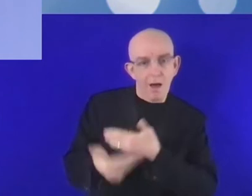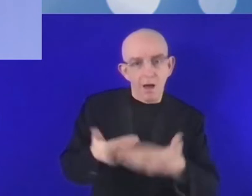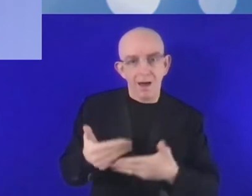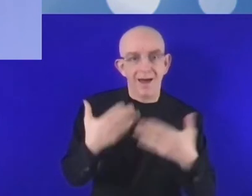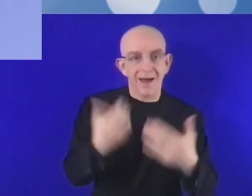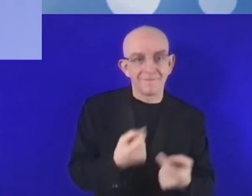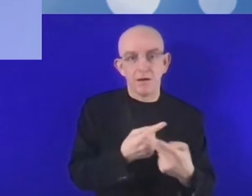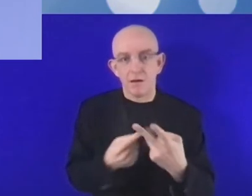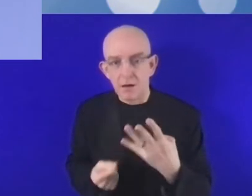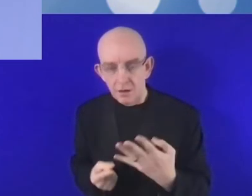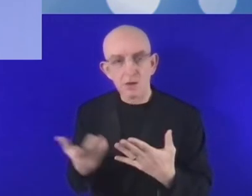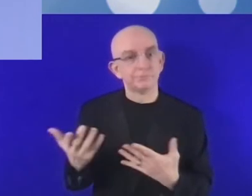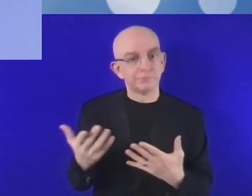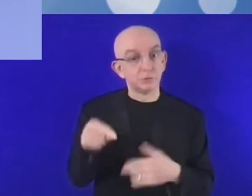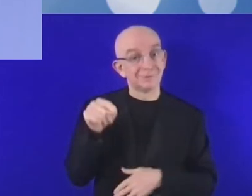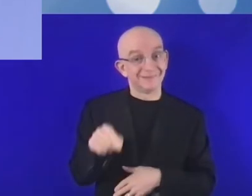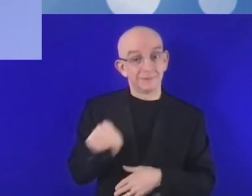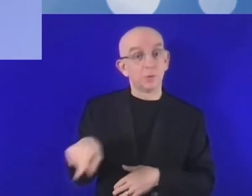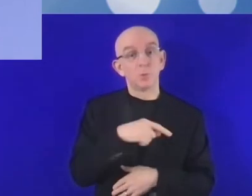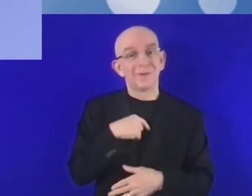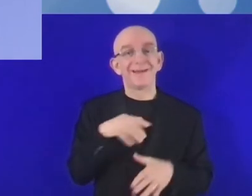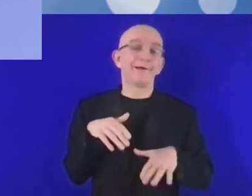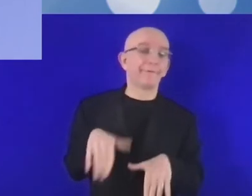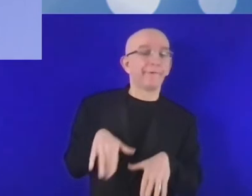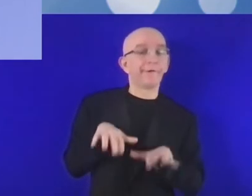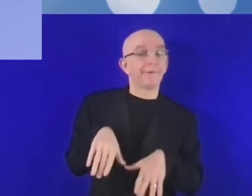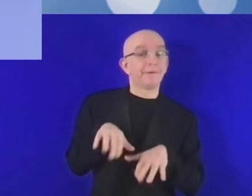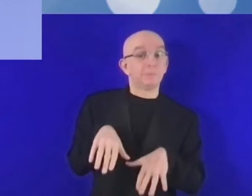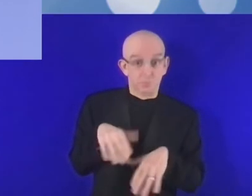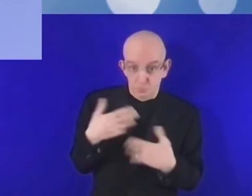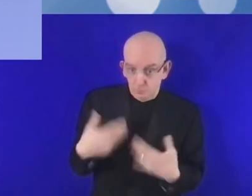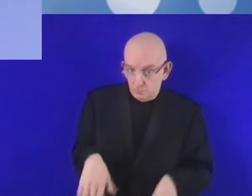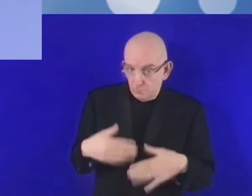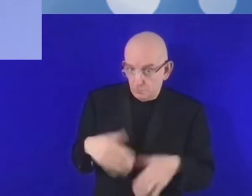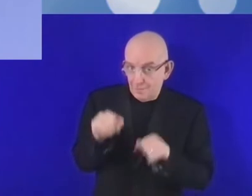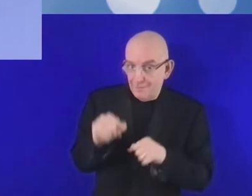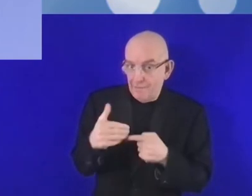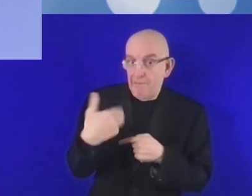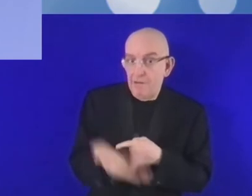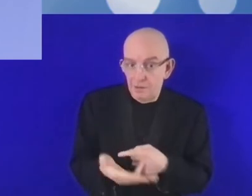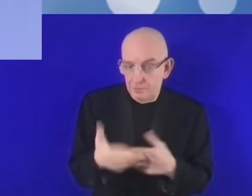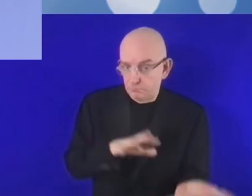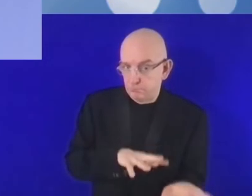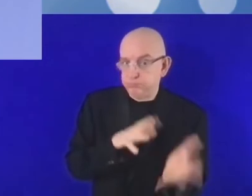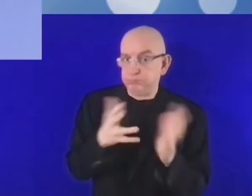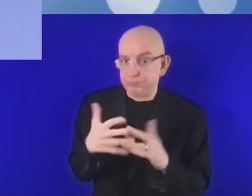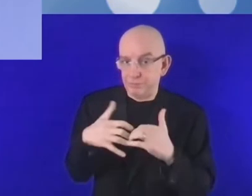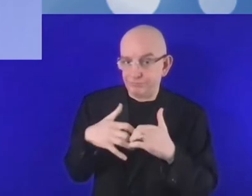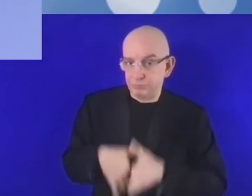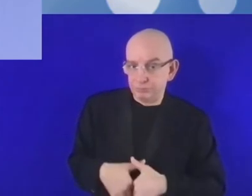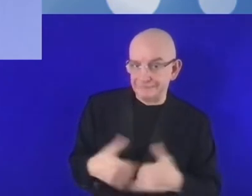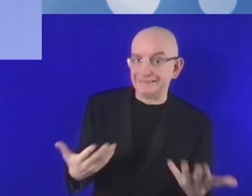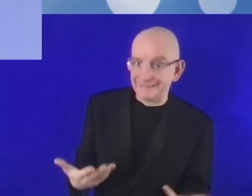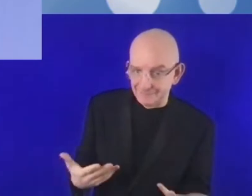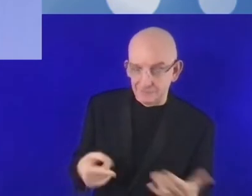intervention as you know digital transformation needs vibrant technology entrepreneurship ecosystem